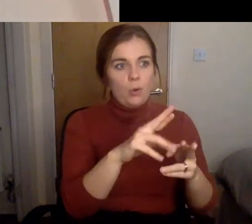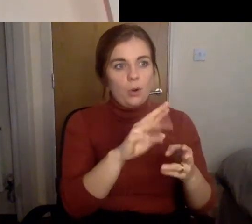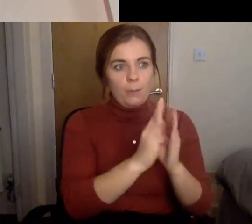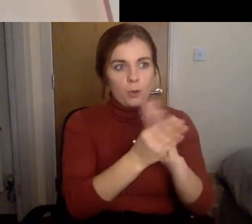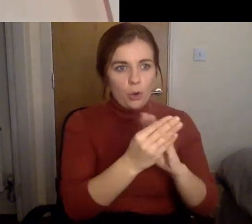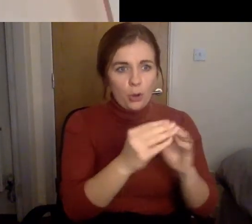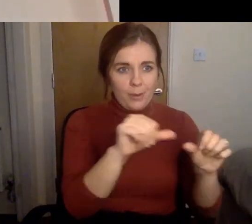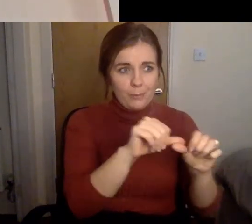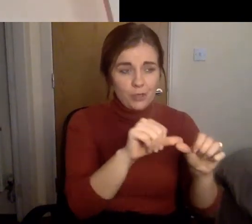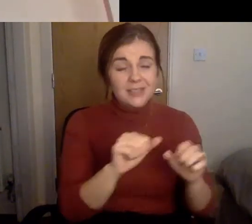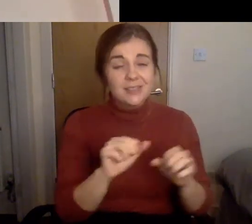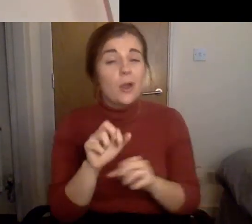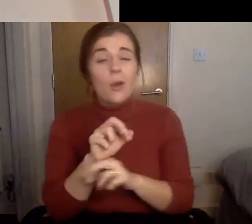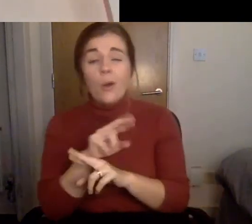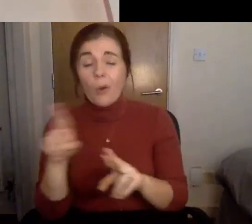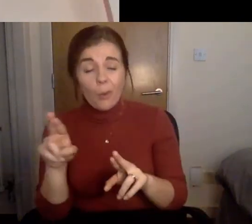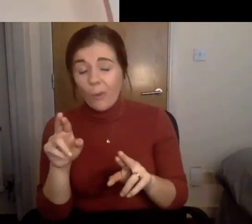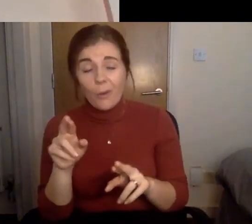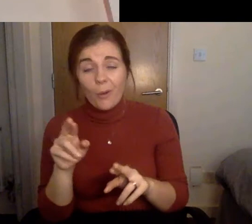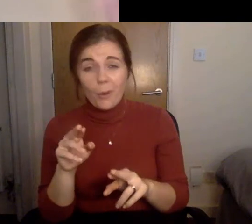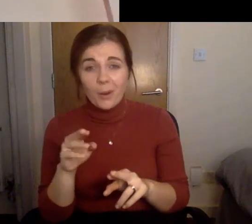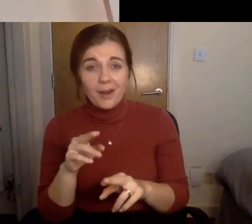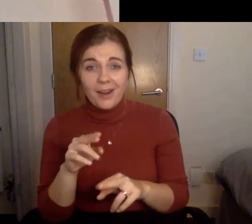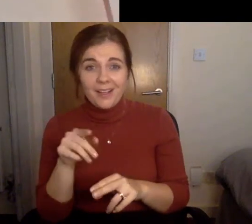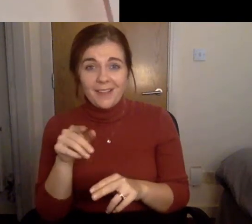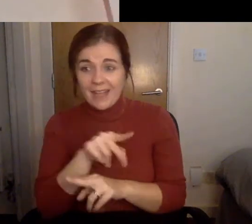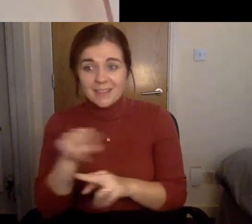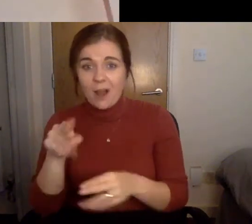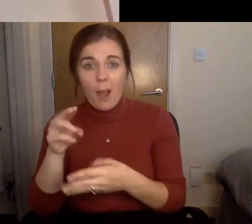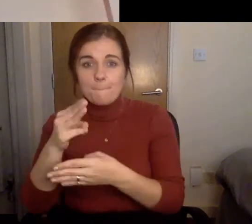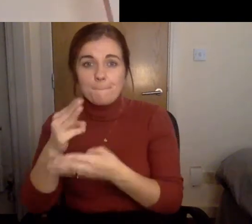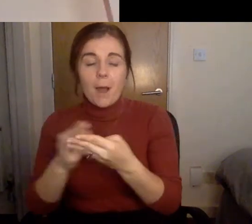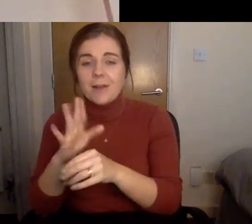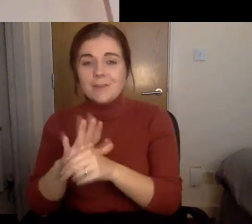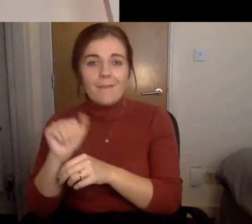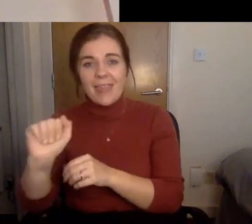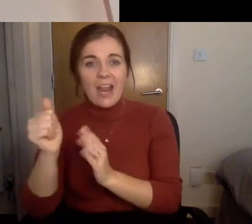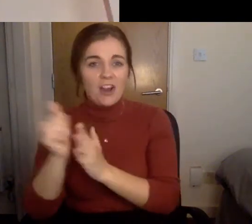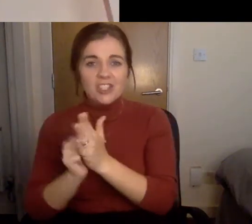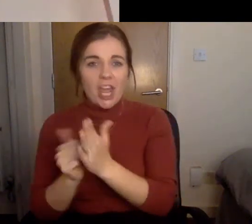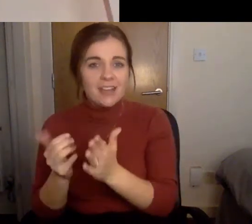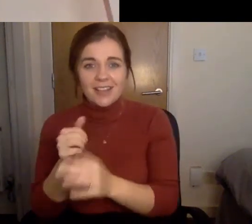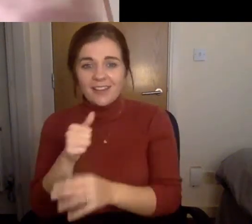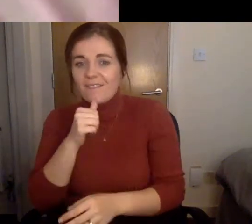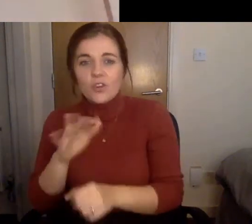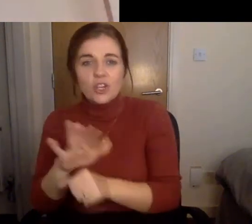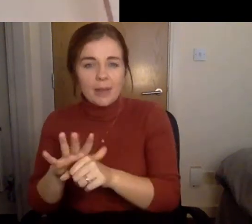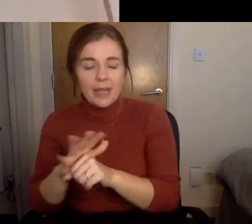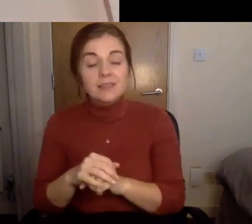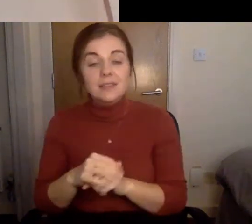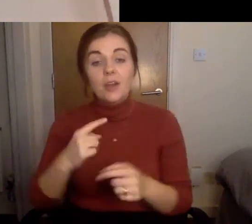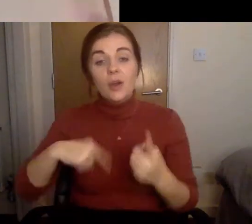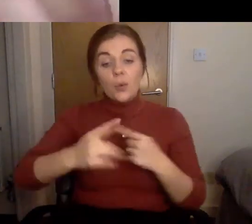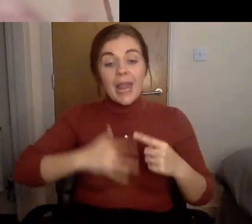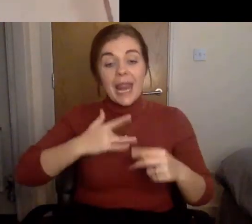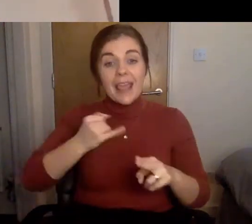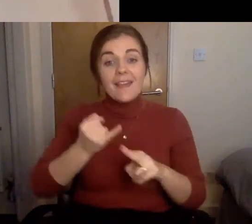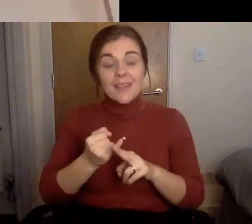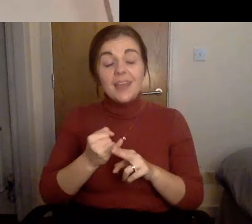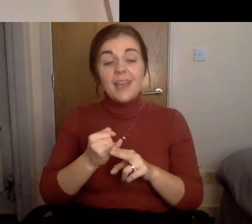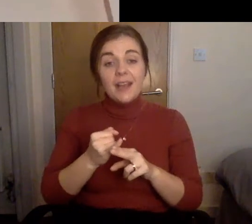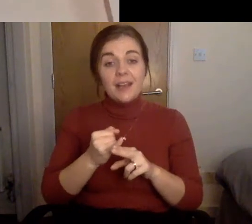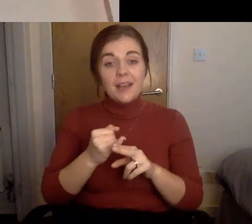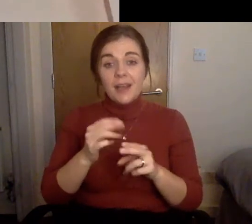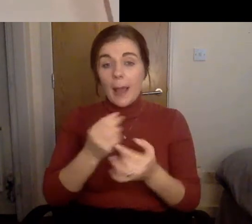there's nothing, and we live in a pluralist society. So we live in and that means that you're supposed to be able to present yourself. And you form